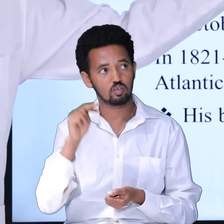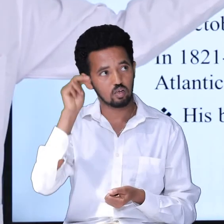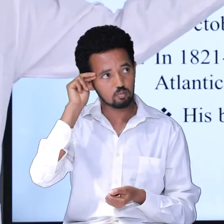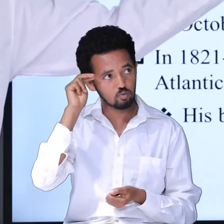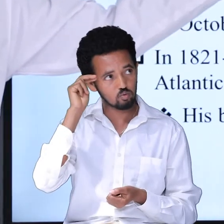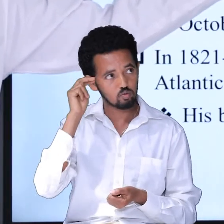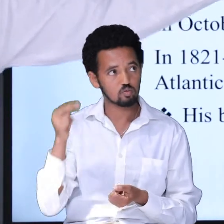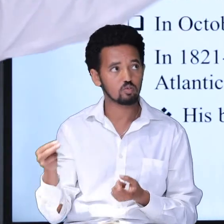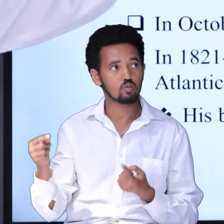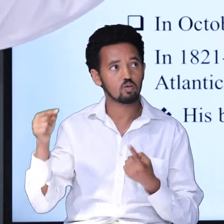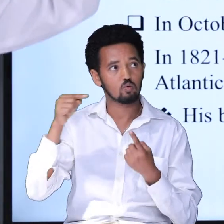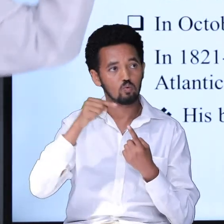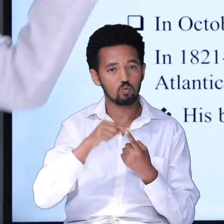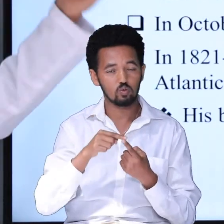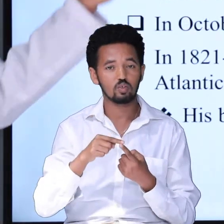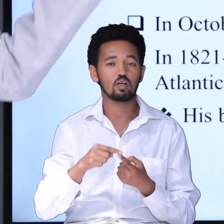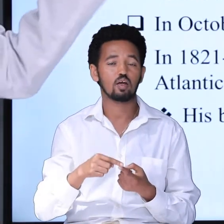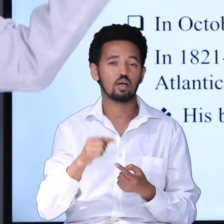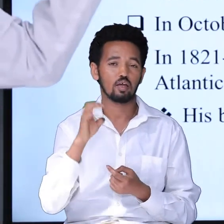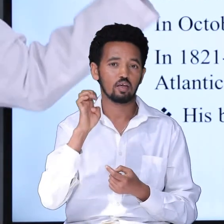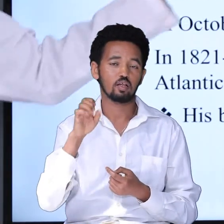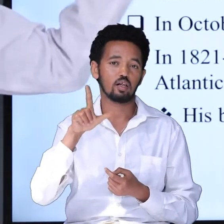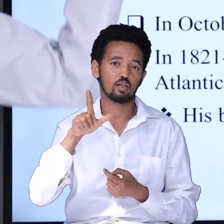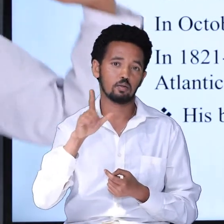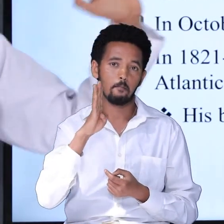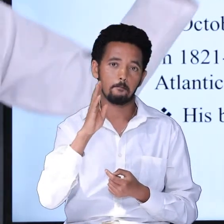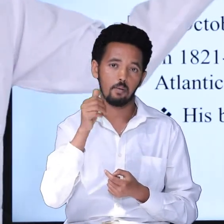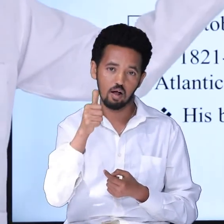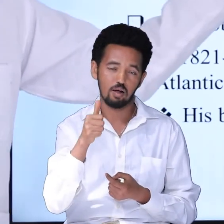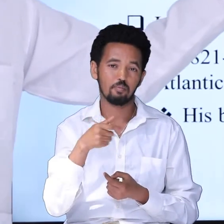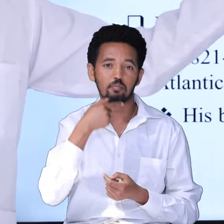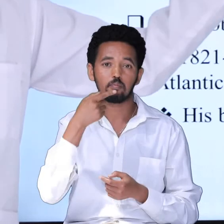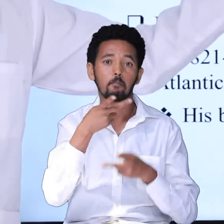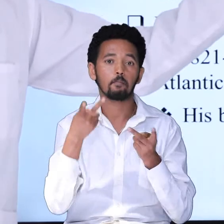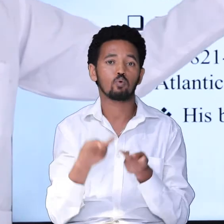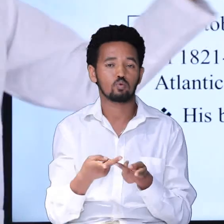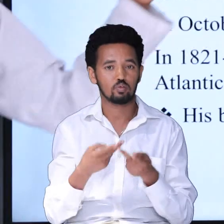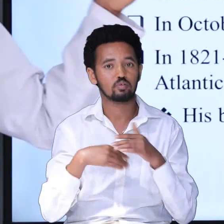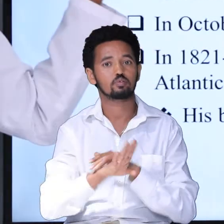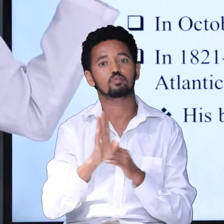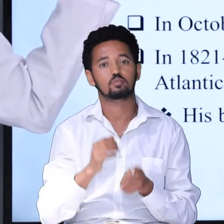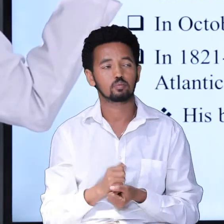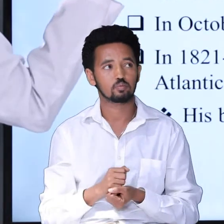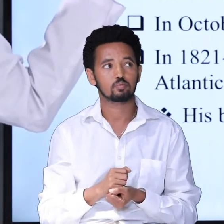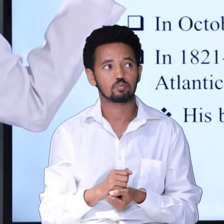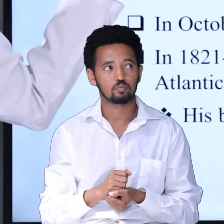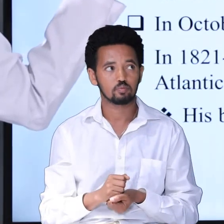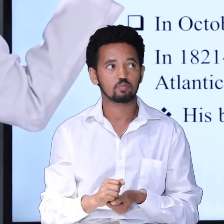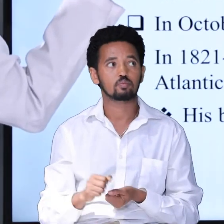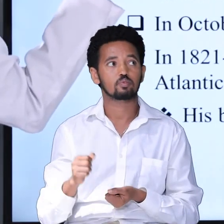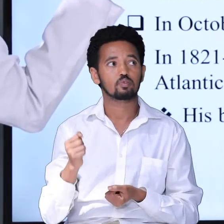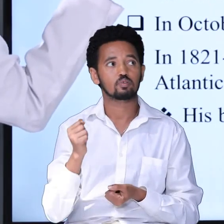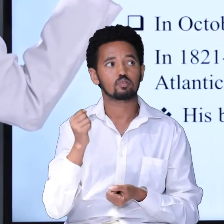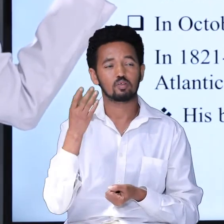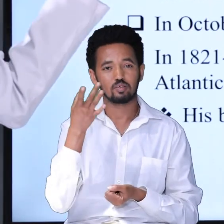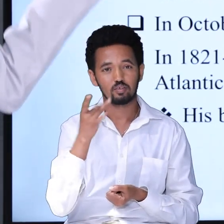Elba. In March 1815, he escaped from Elba and took power for 100 days.